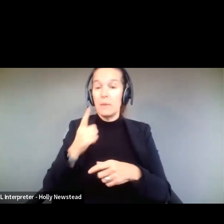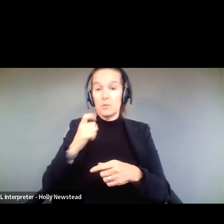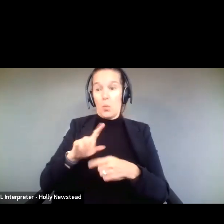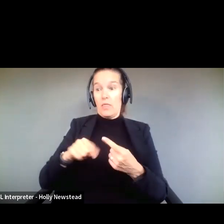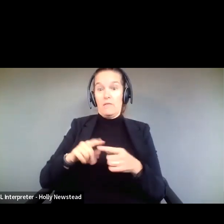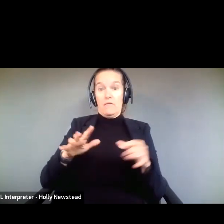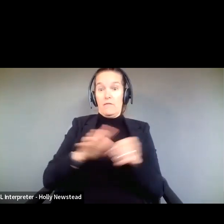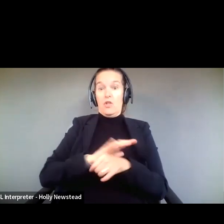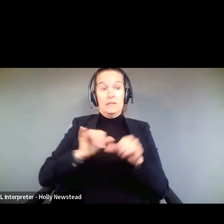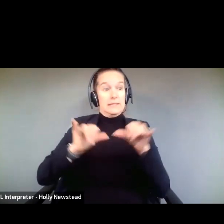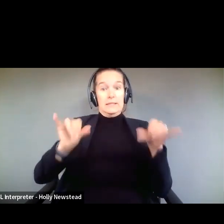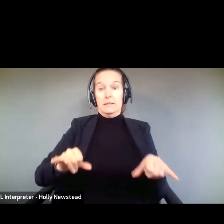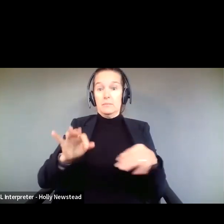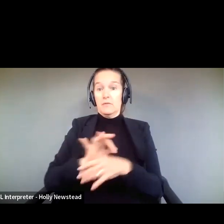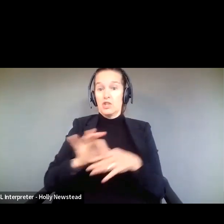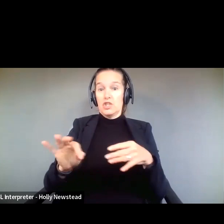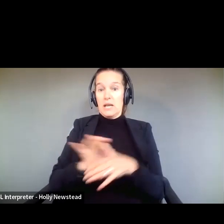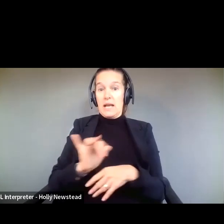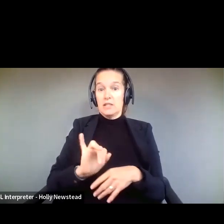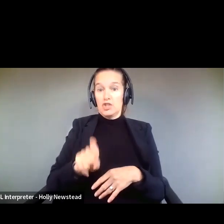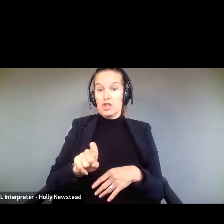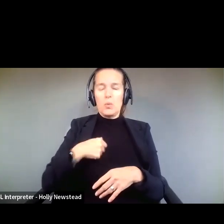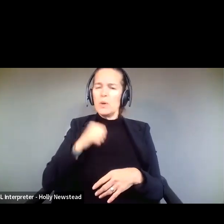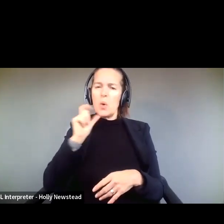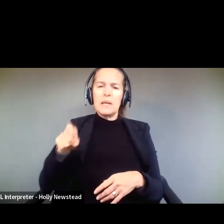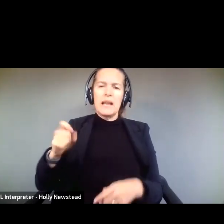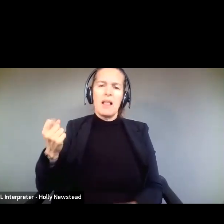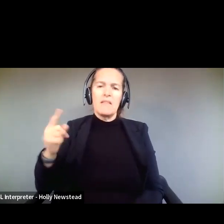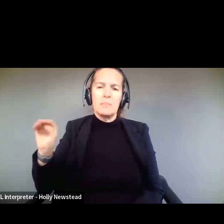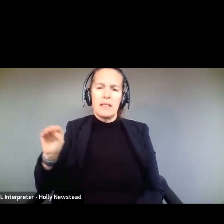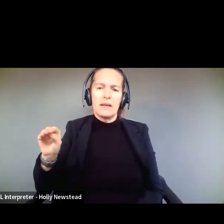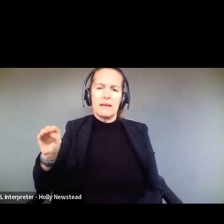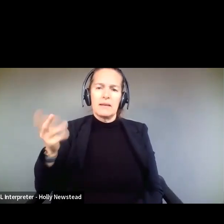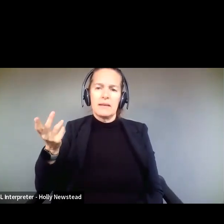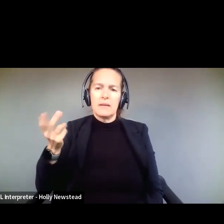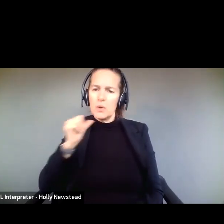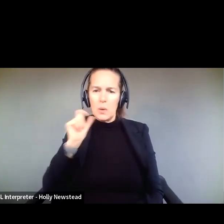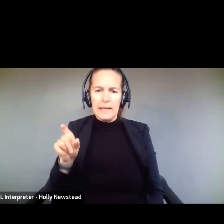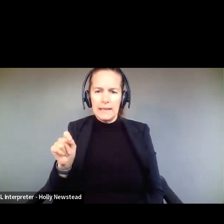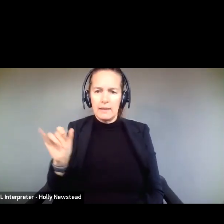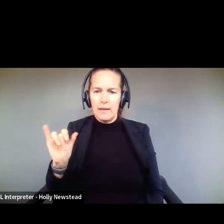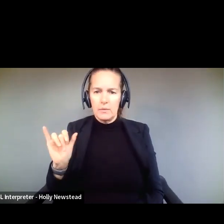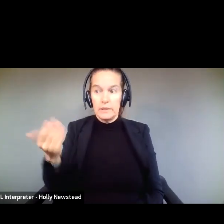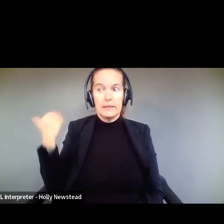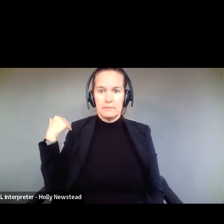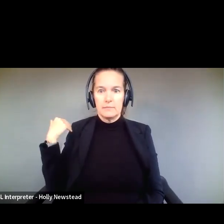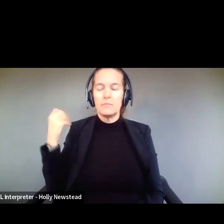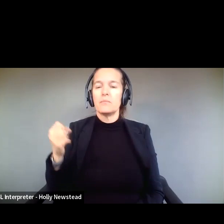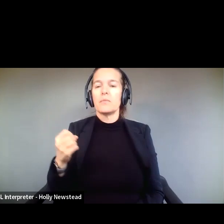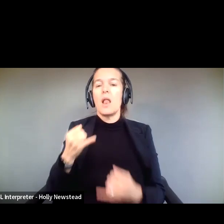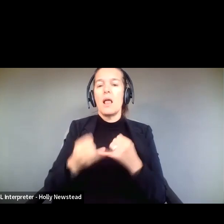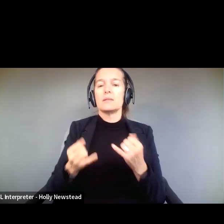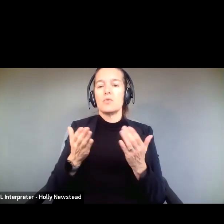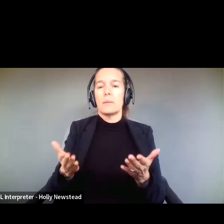is functioning as it should, we don't need the 11 million, likely don't need it as we did. Last recommendation, and thank you for